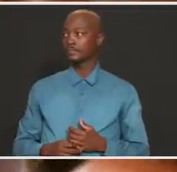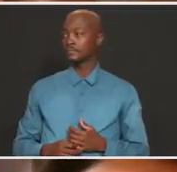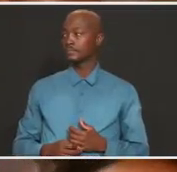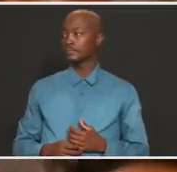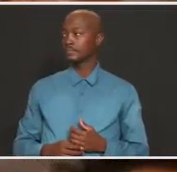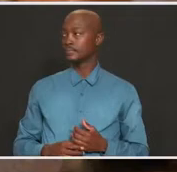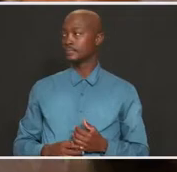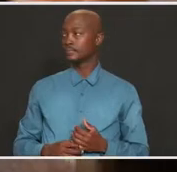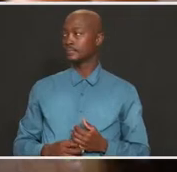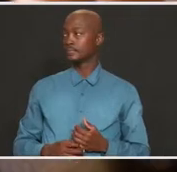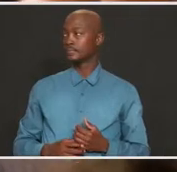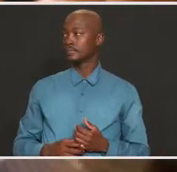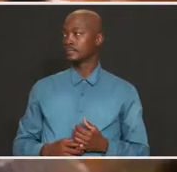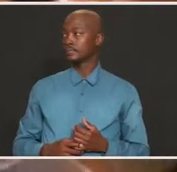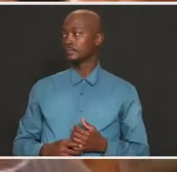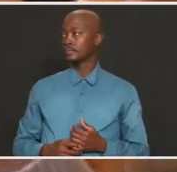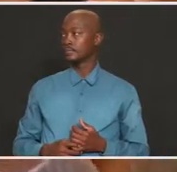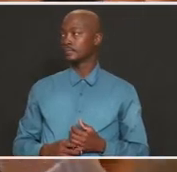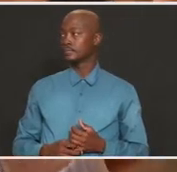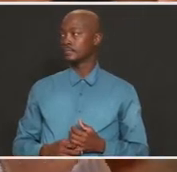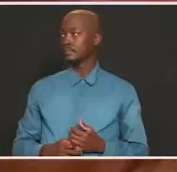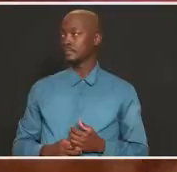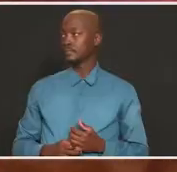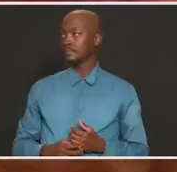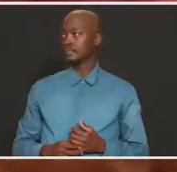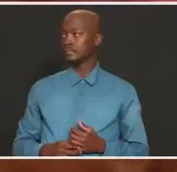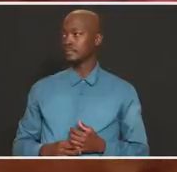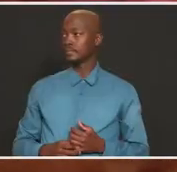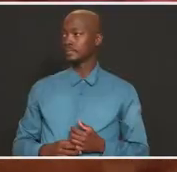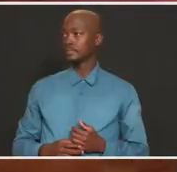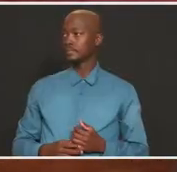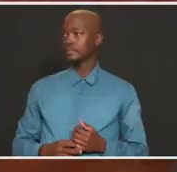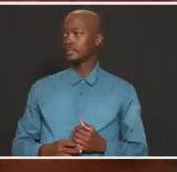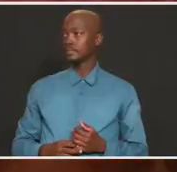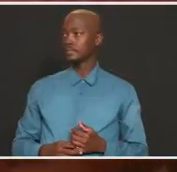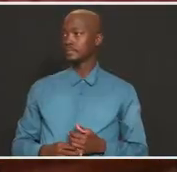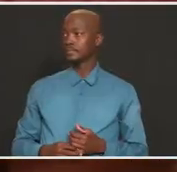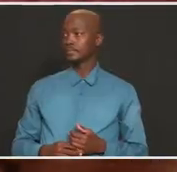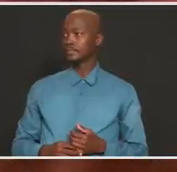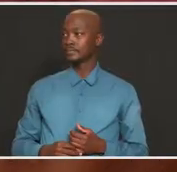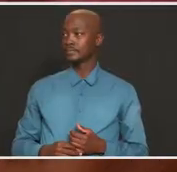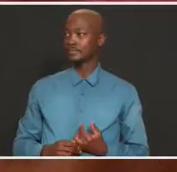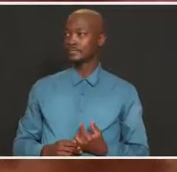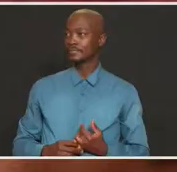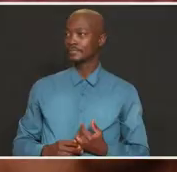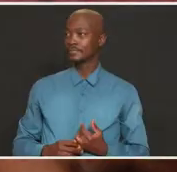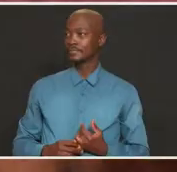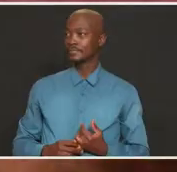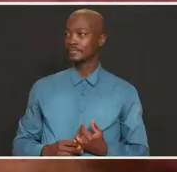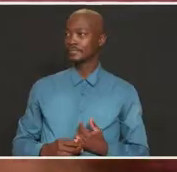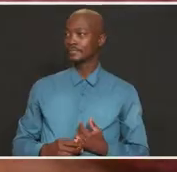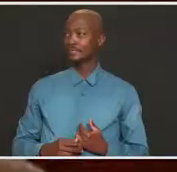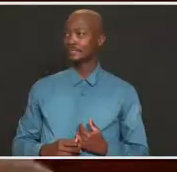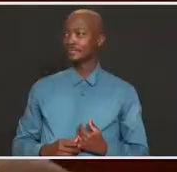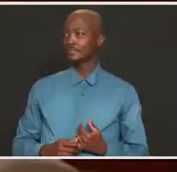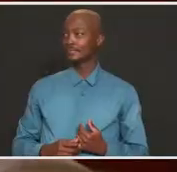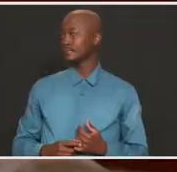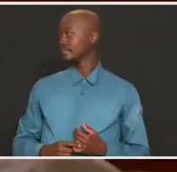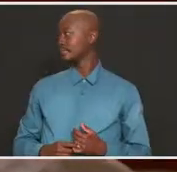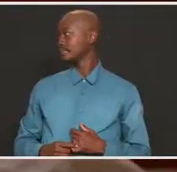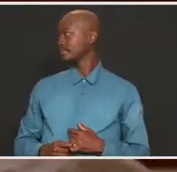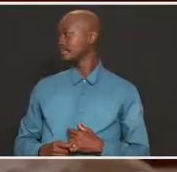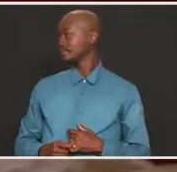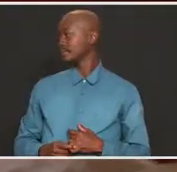because later you won't be happy after the game so that's it let's rather